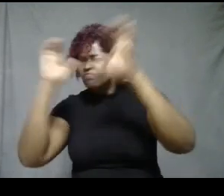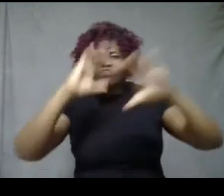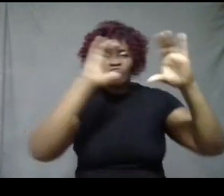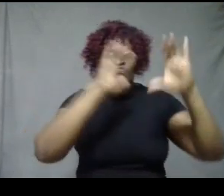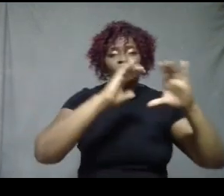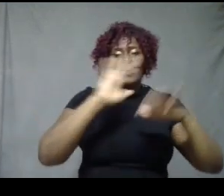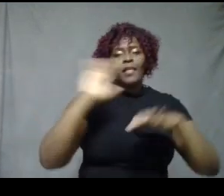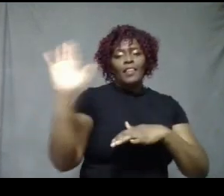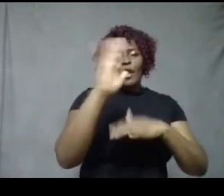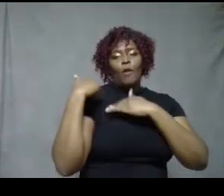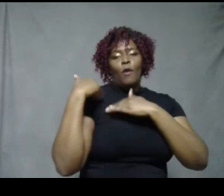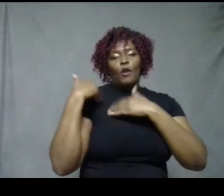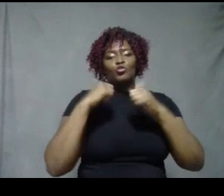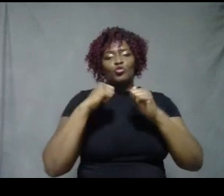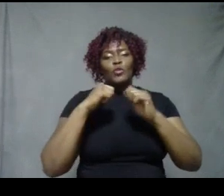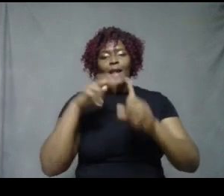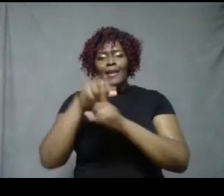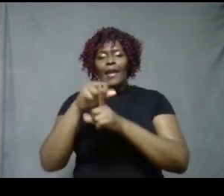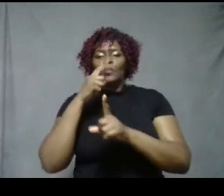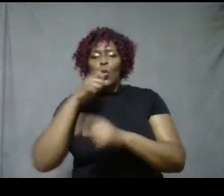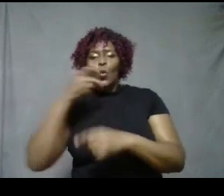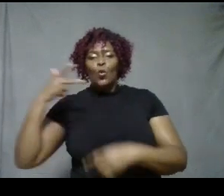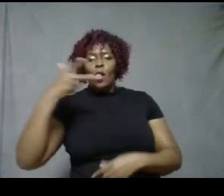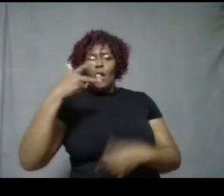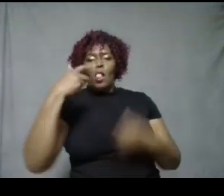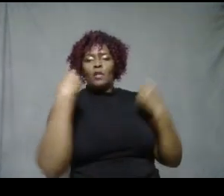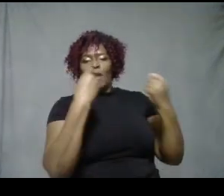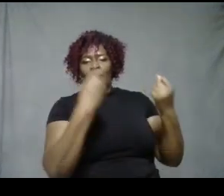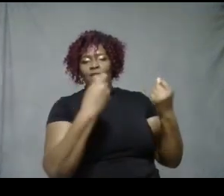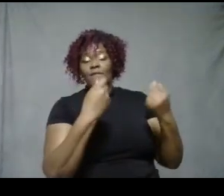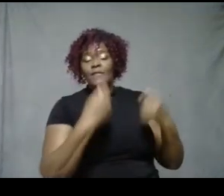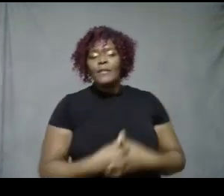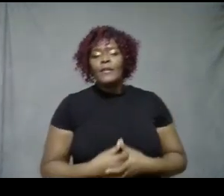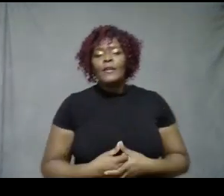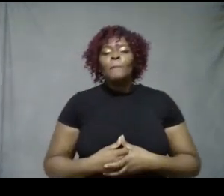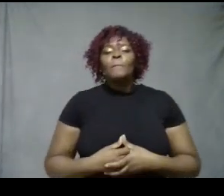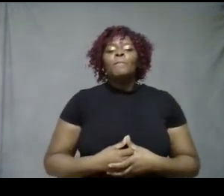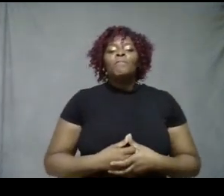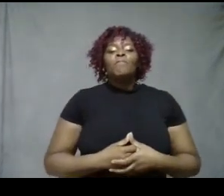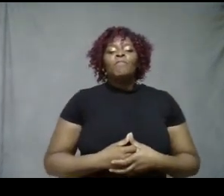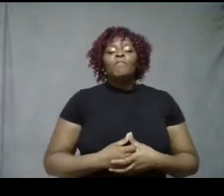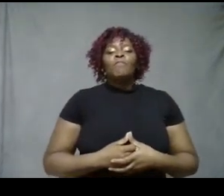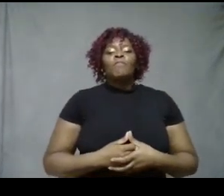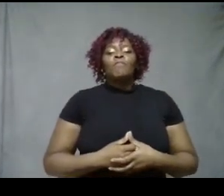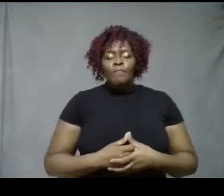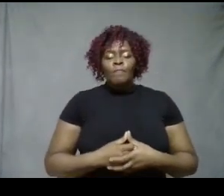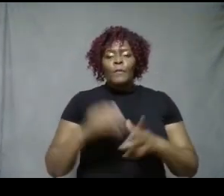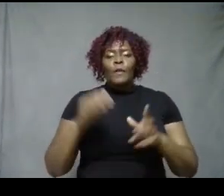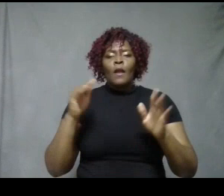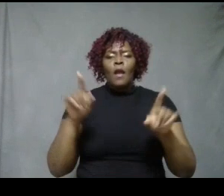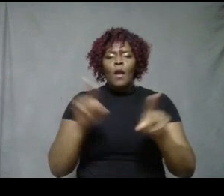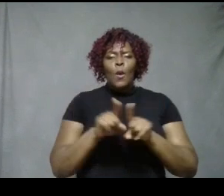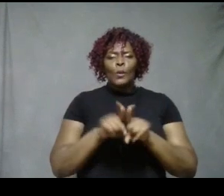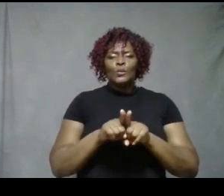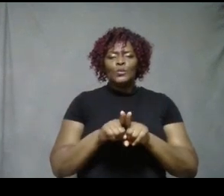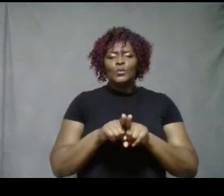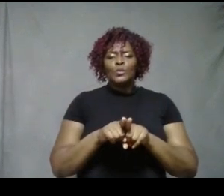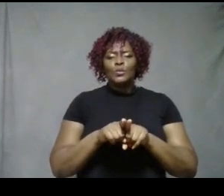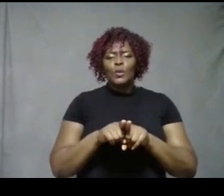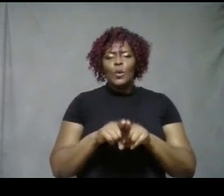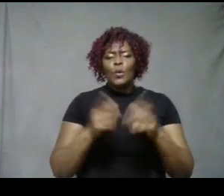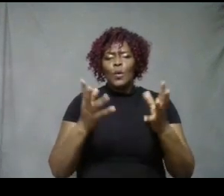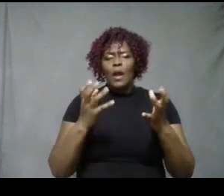to catch that driver. Also want to note here tonight, as it has been so eloquently